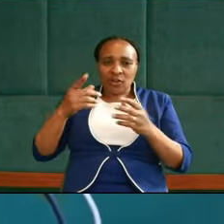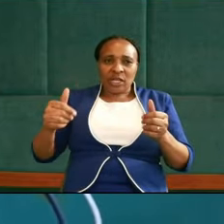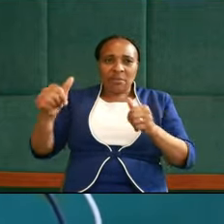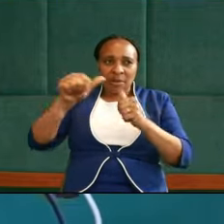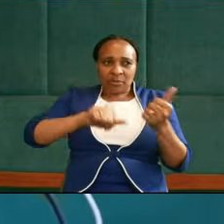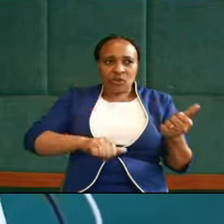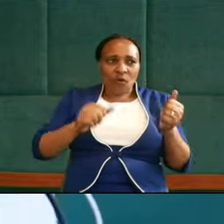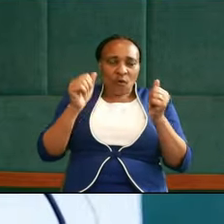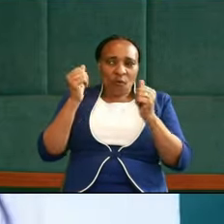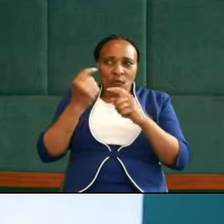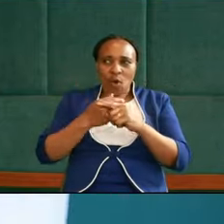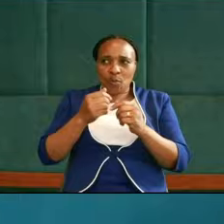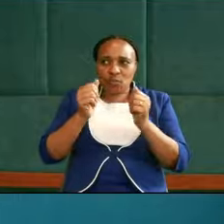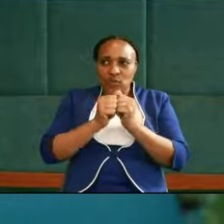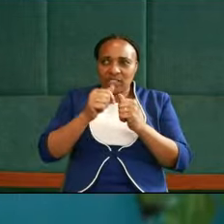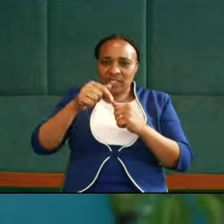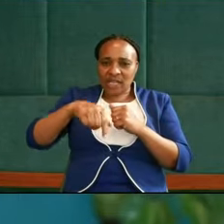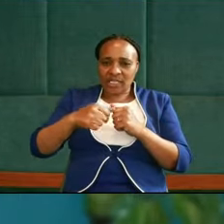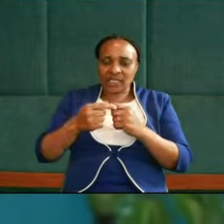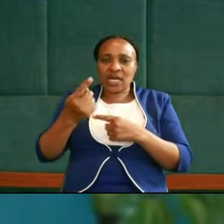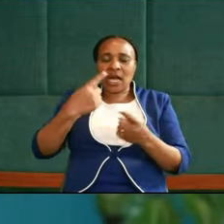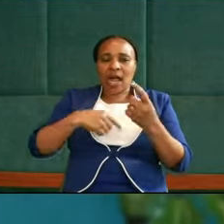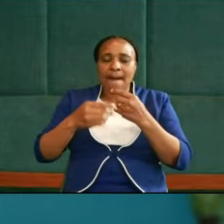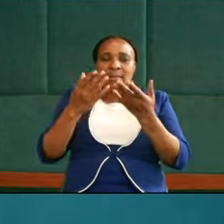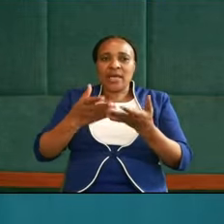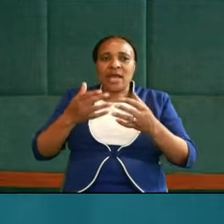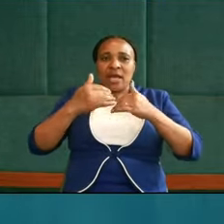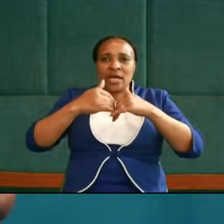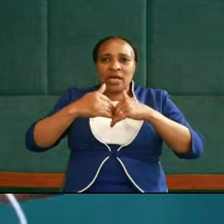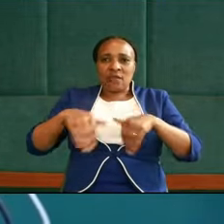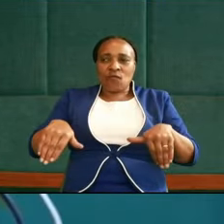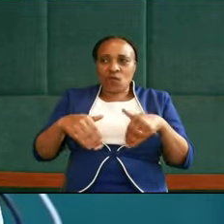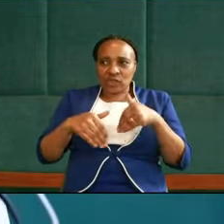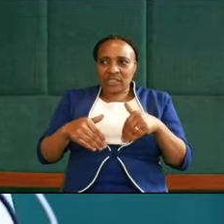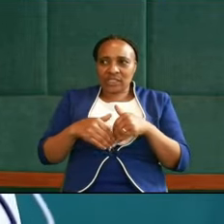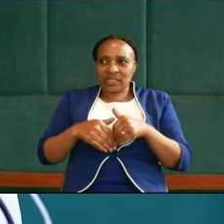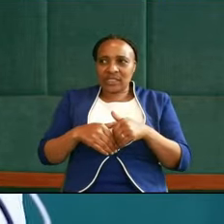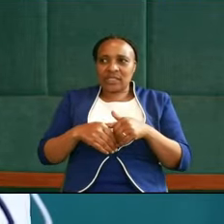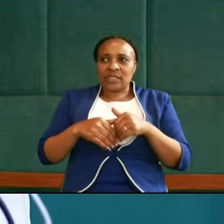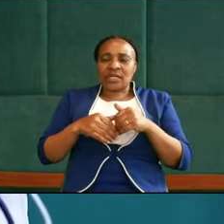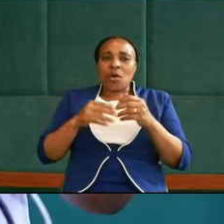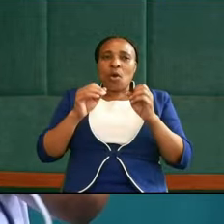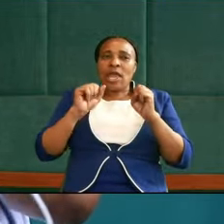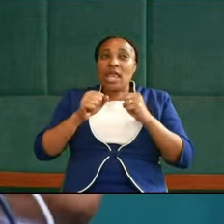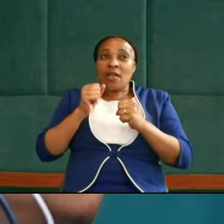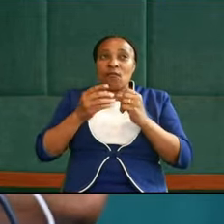week. Please, we want you to come down here. Anybody who has raised their hand, both up and